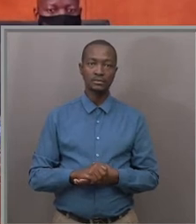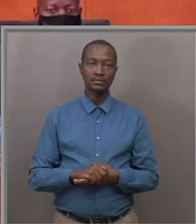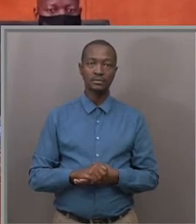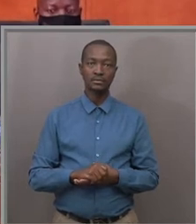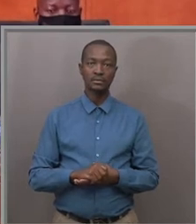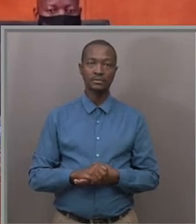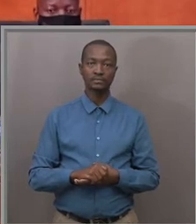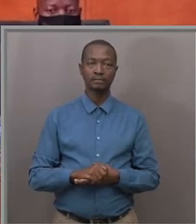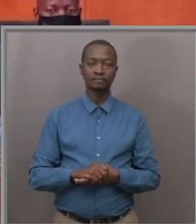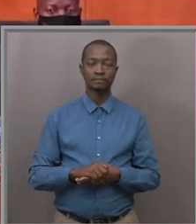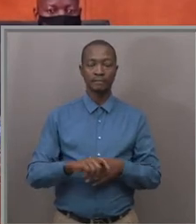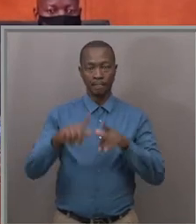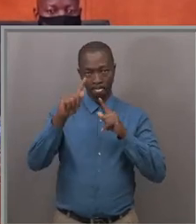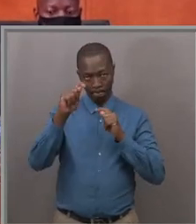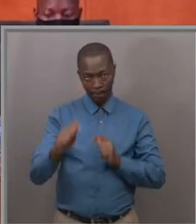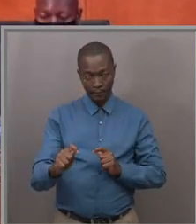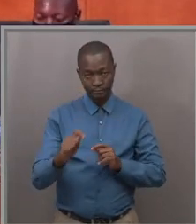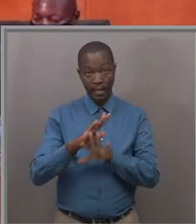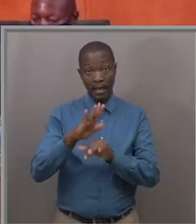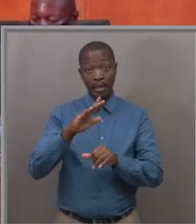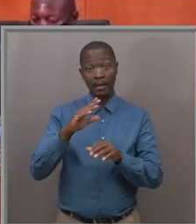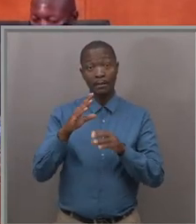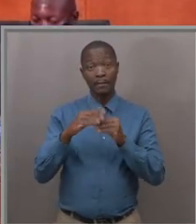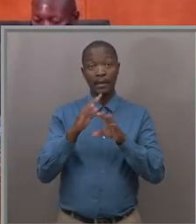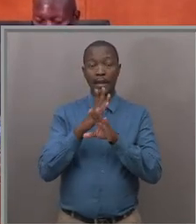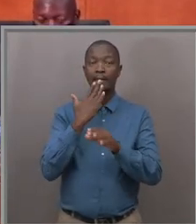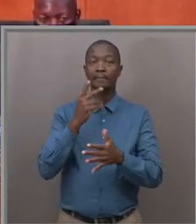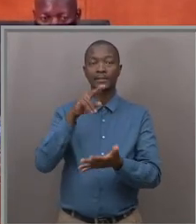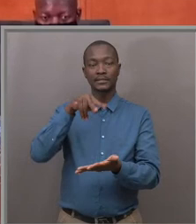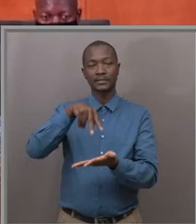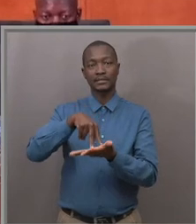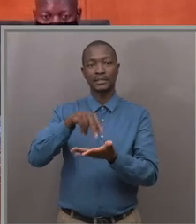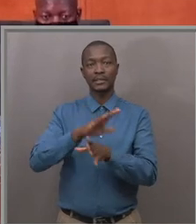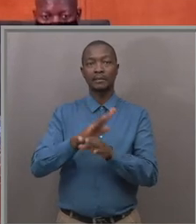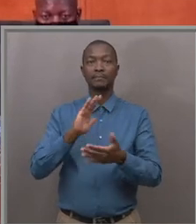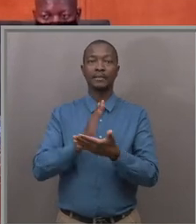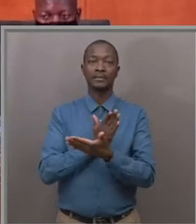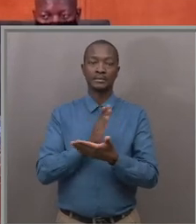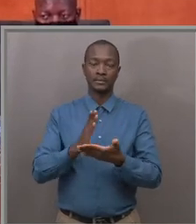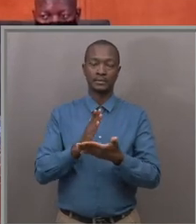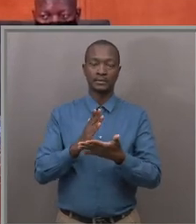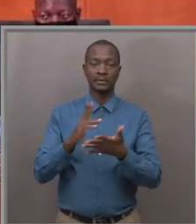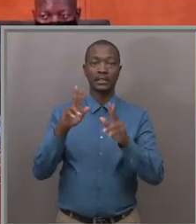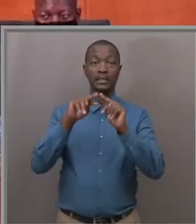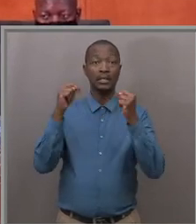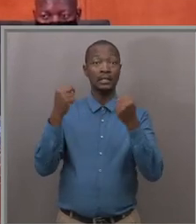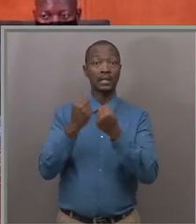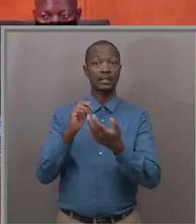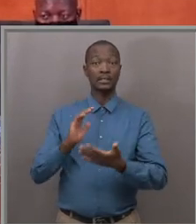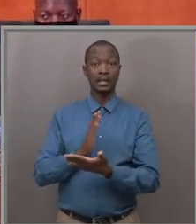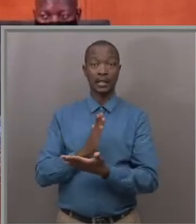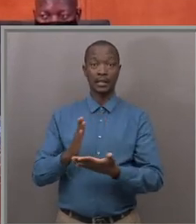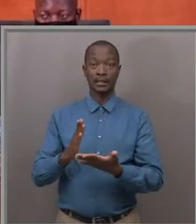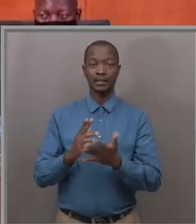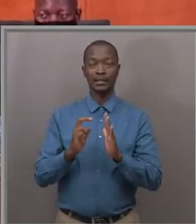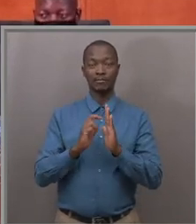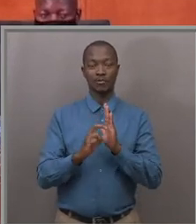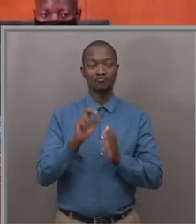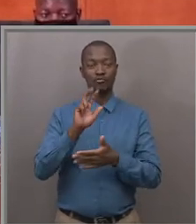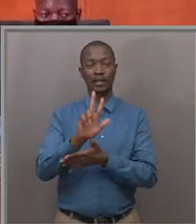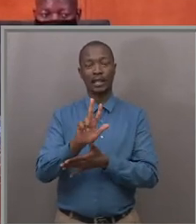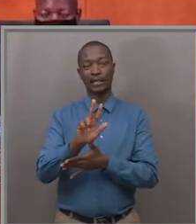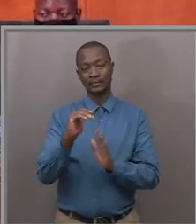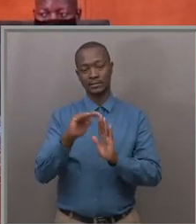Honourable members, can you please stand for the singing of the national anthem in terms of Rule 8, subsection 1, sub